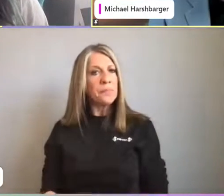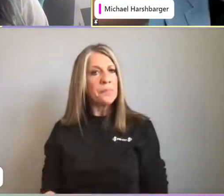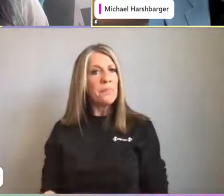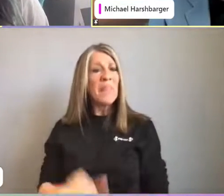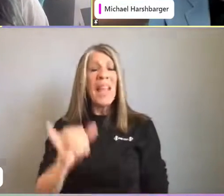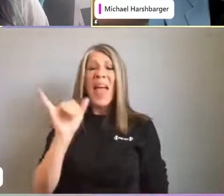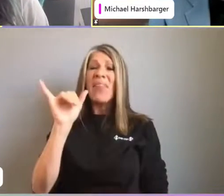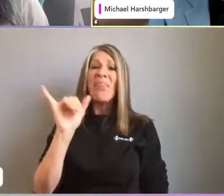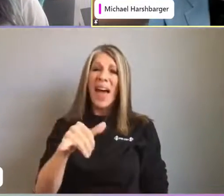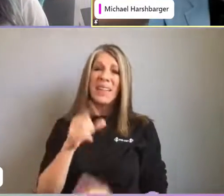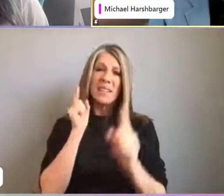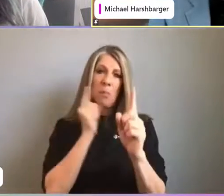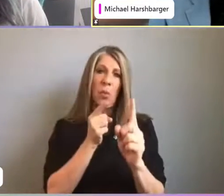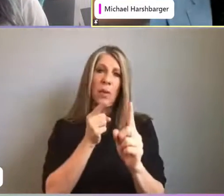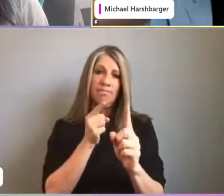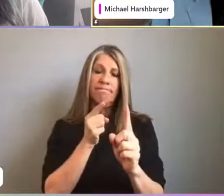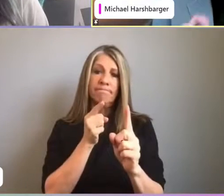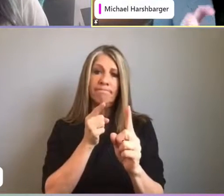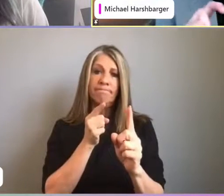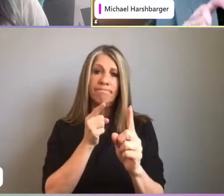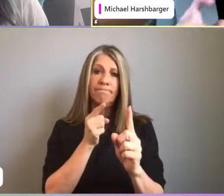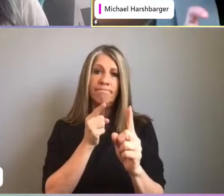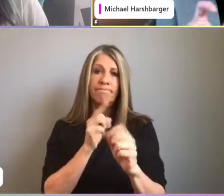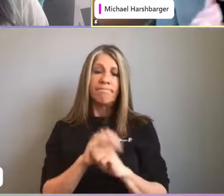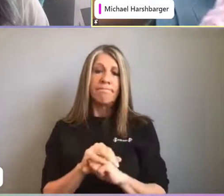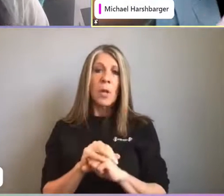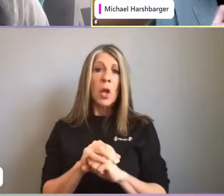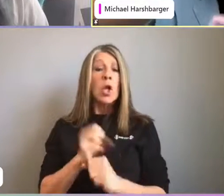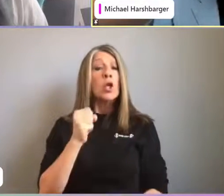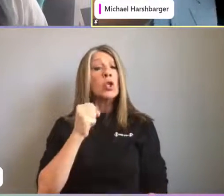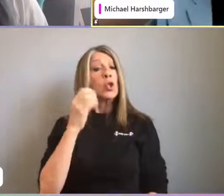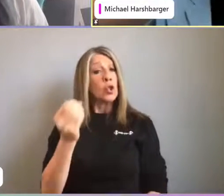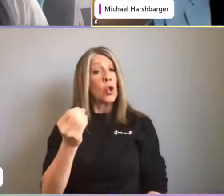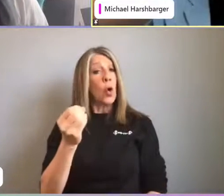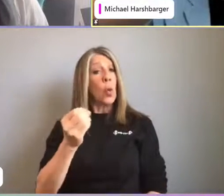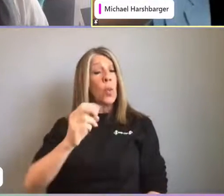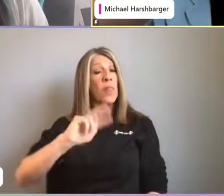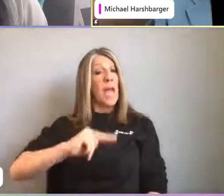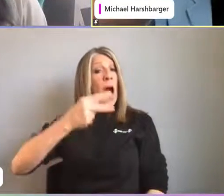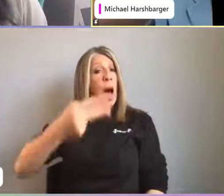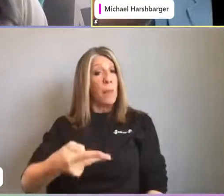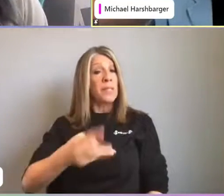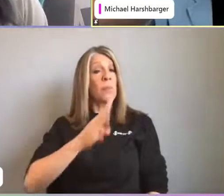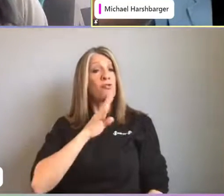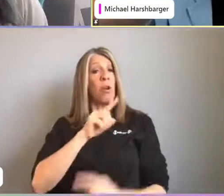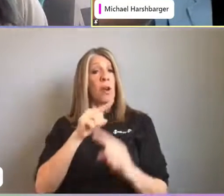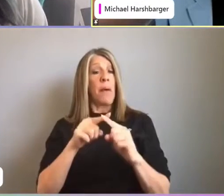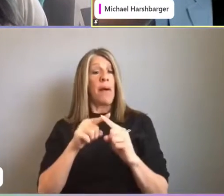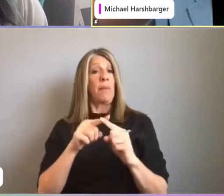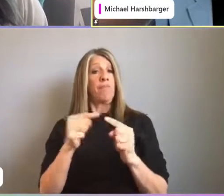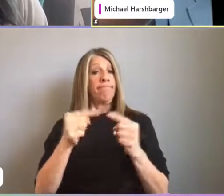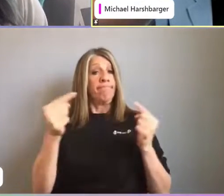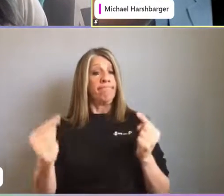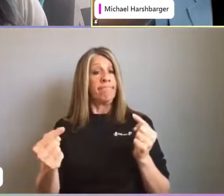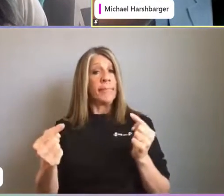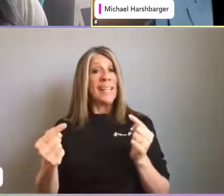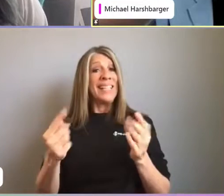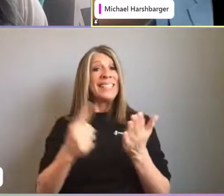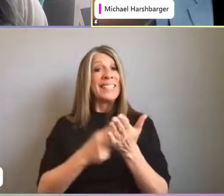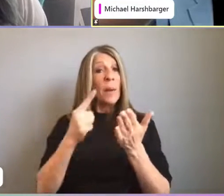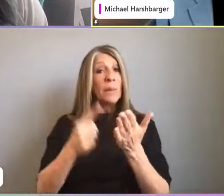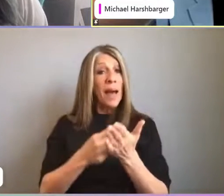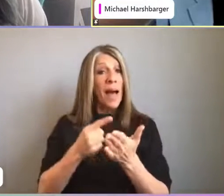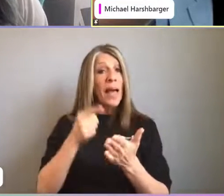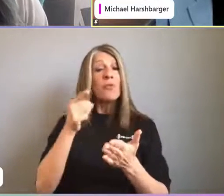that's what it comes down to. So the inverse was also talked about. The inverse was talked about is sometimes you